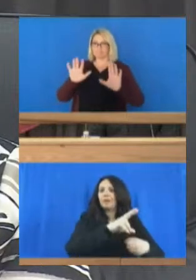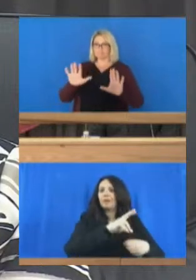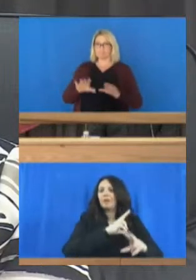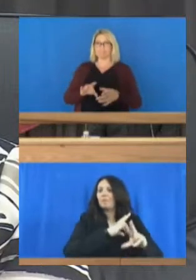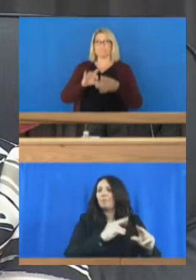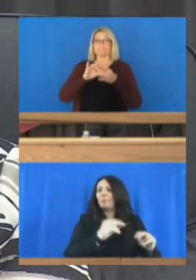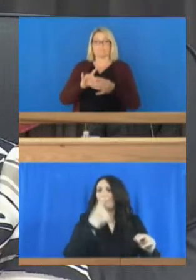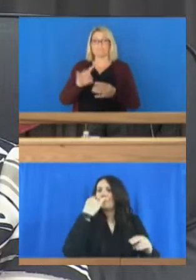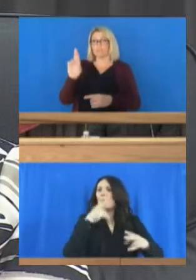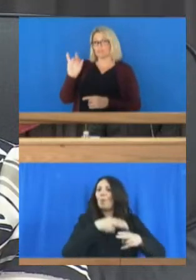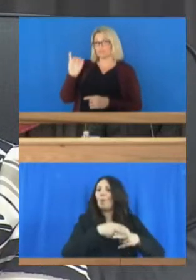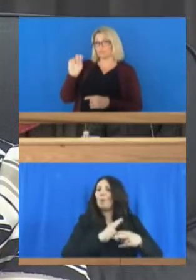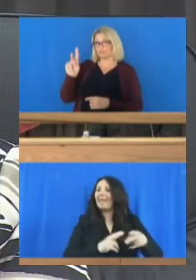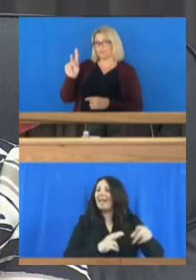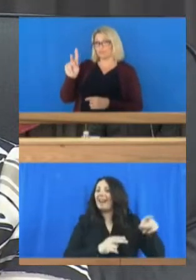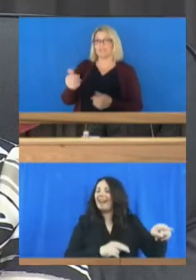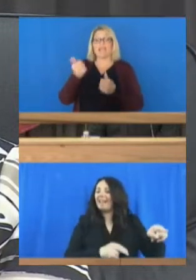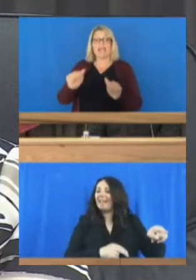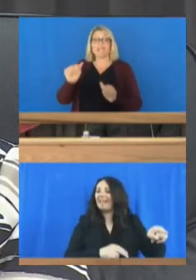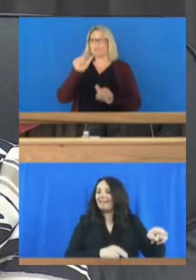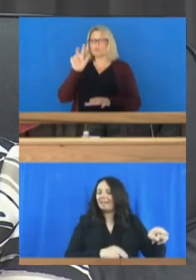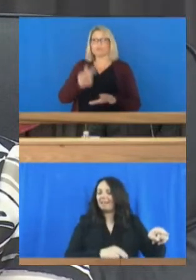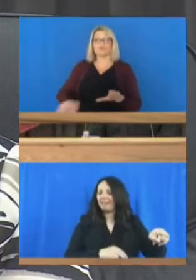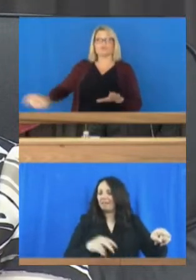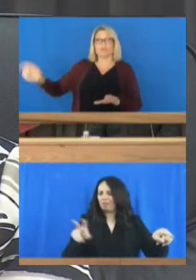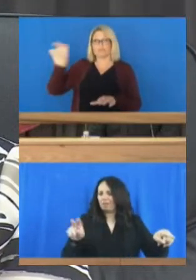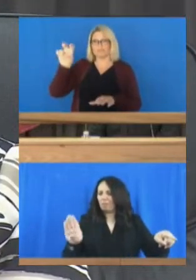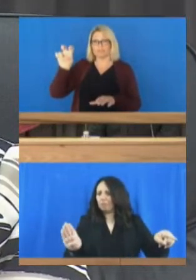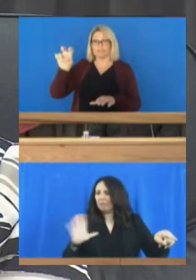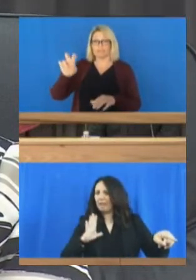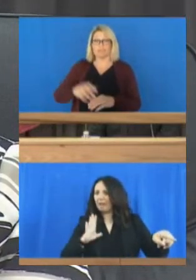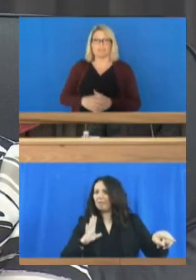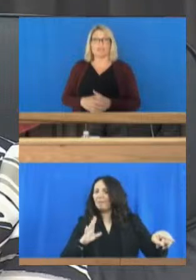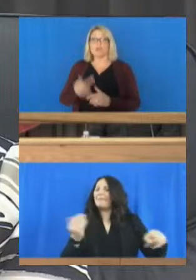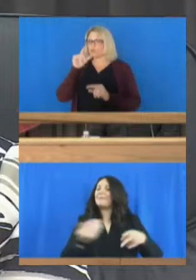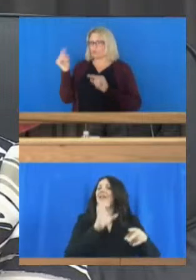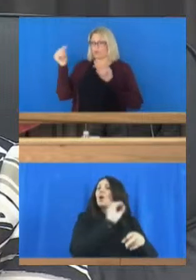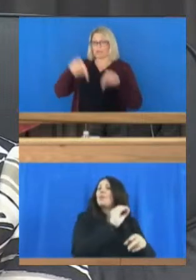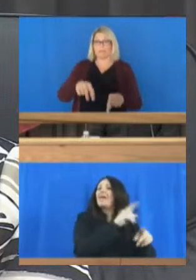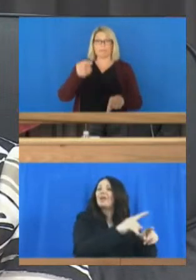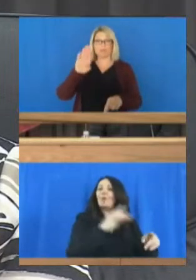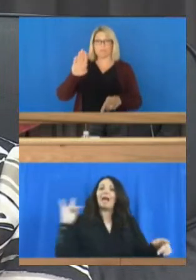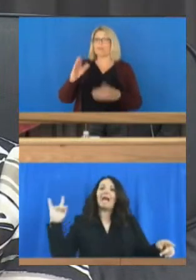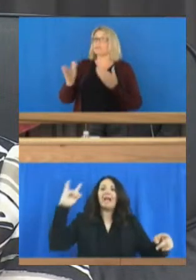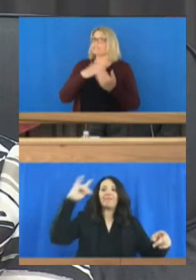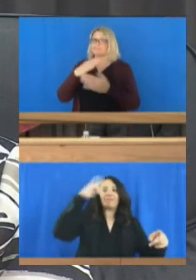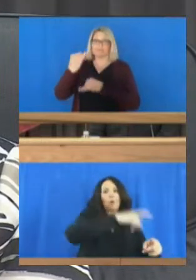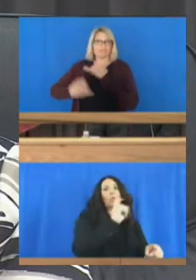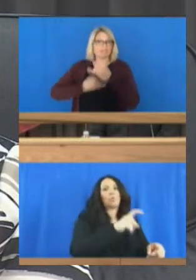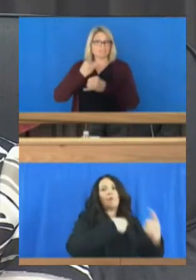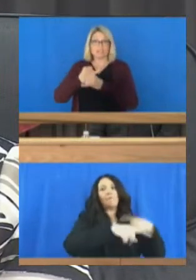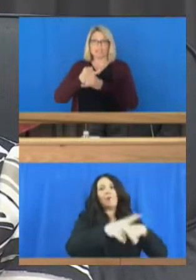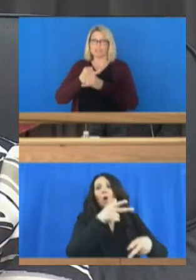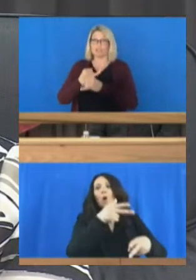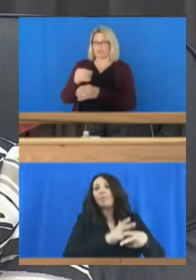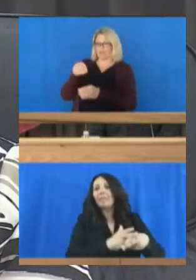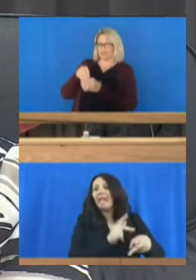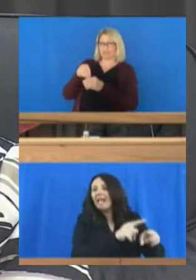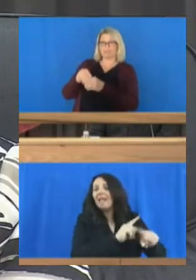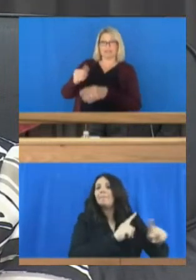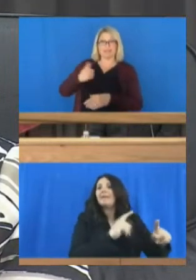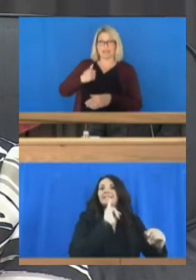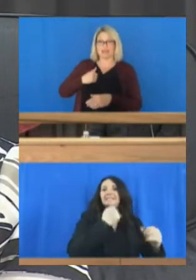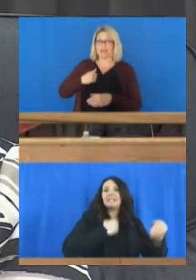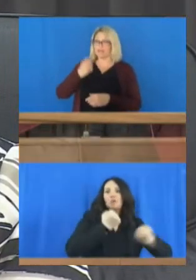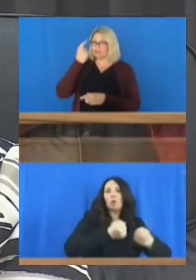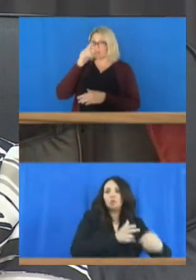dealing with. We have the UK variant, we have the Brazil variant, we have the India variant, we have the South African variant. So we are very, very concerned